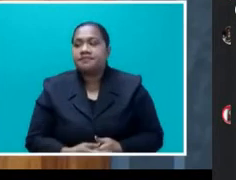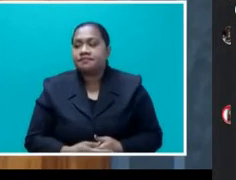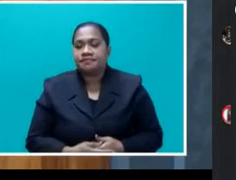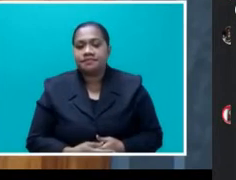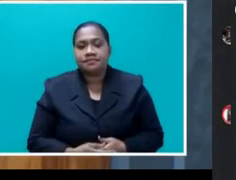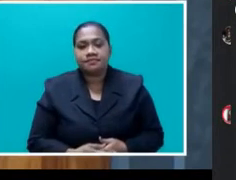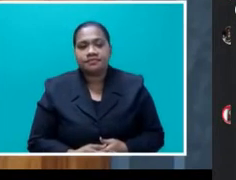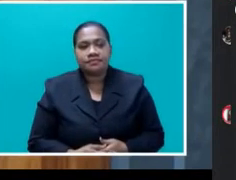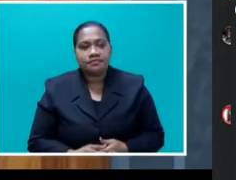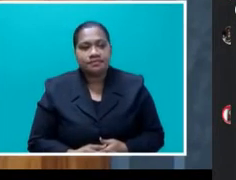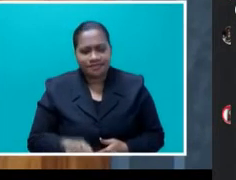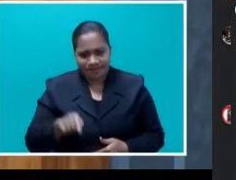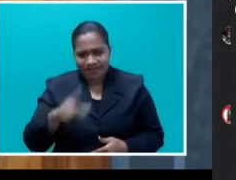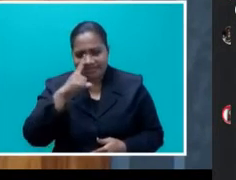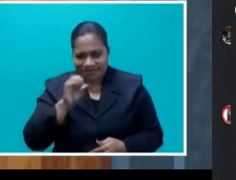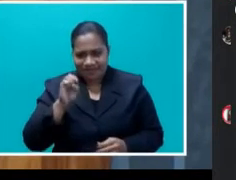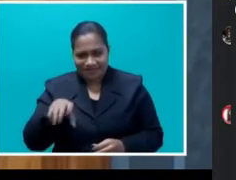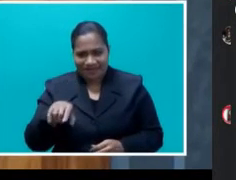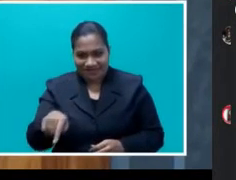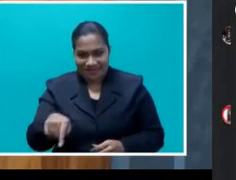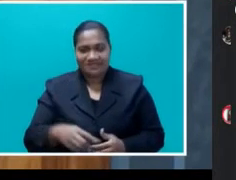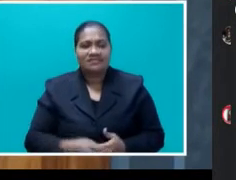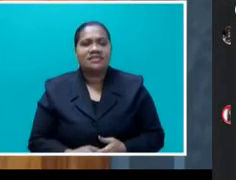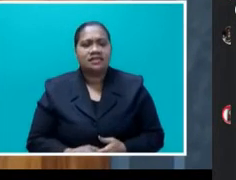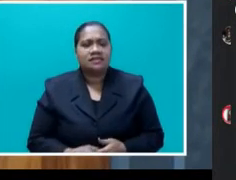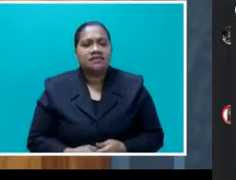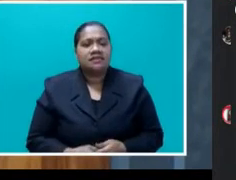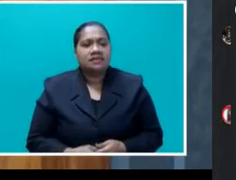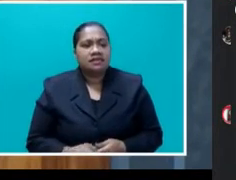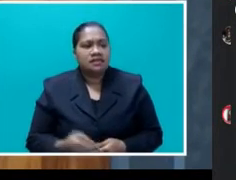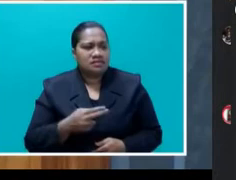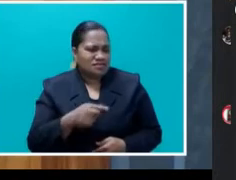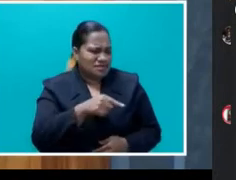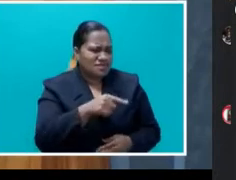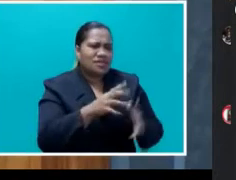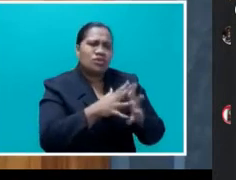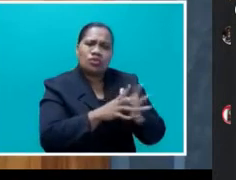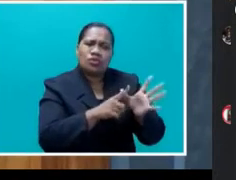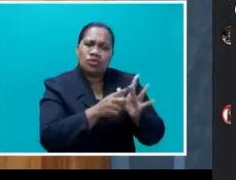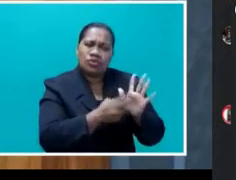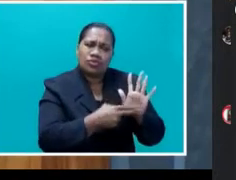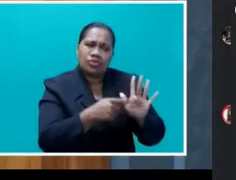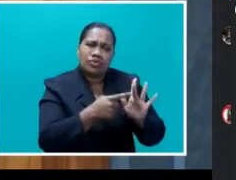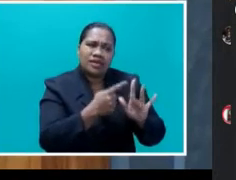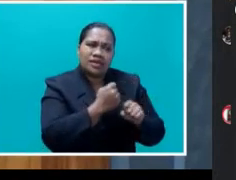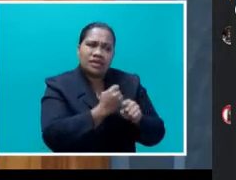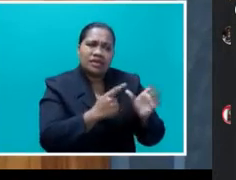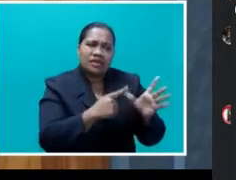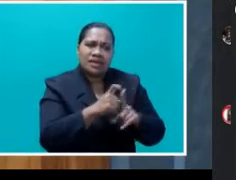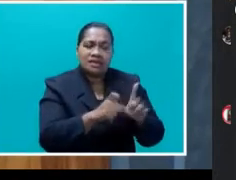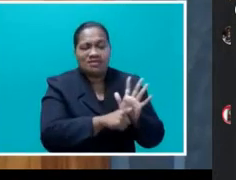practical to put an ice plant rather than Wainingundu to service the same area? Thank